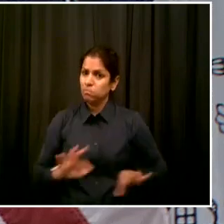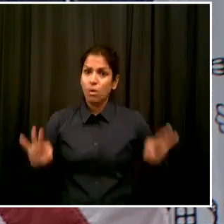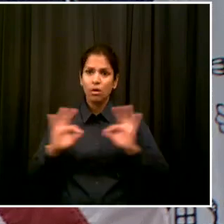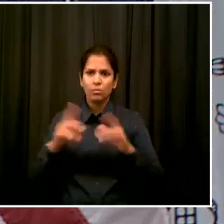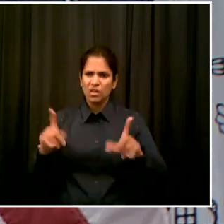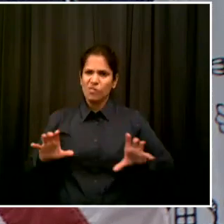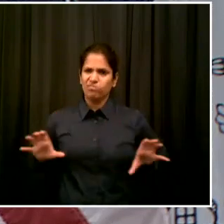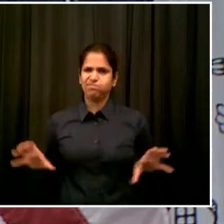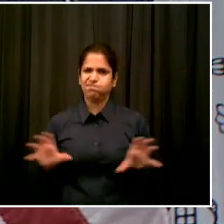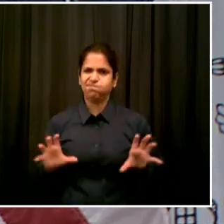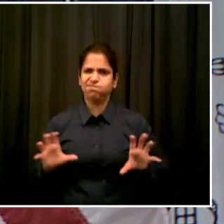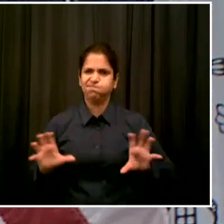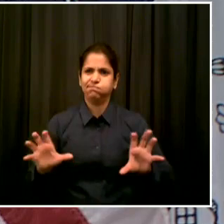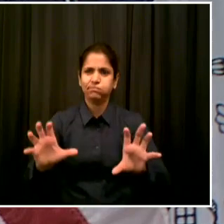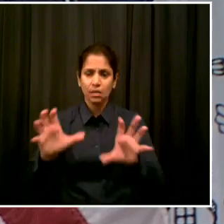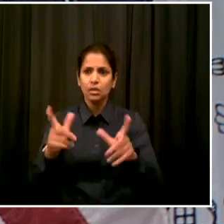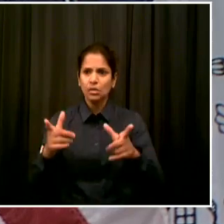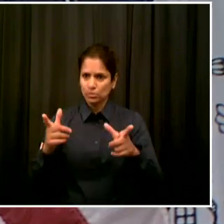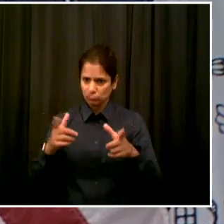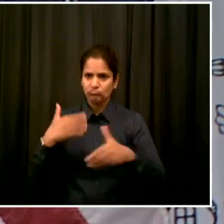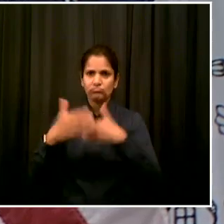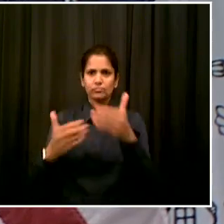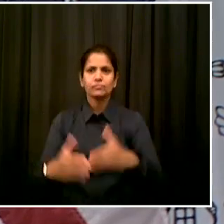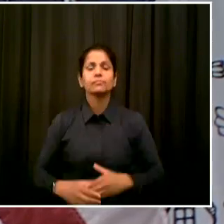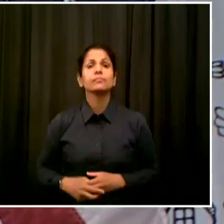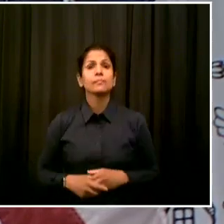risk. All right, everybody.